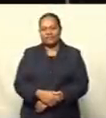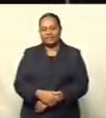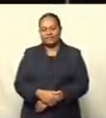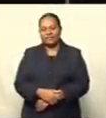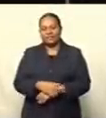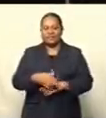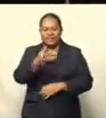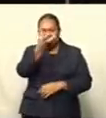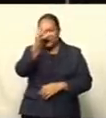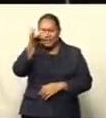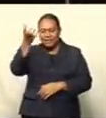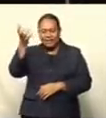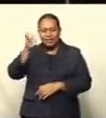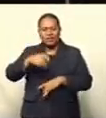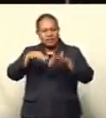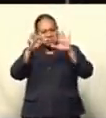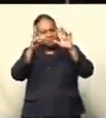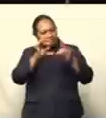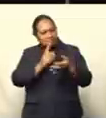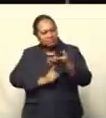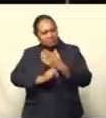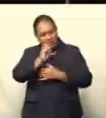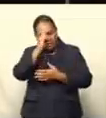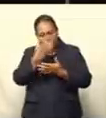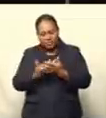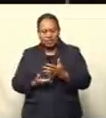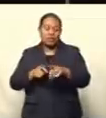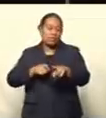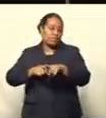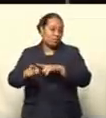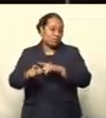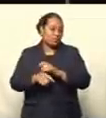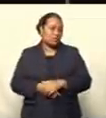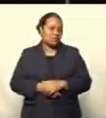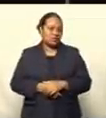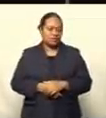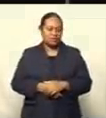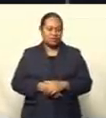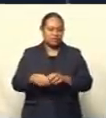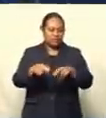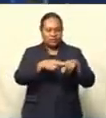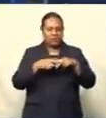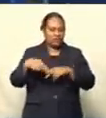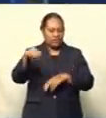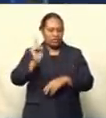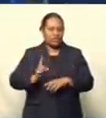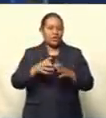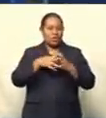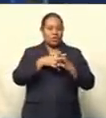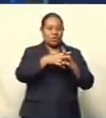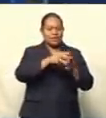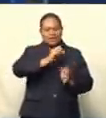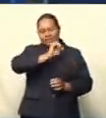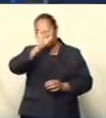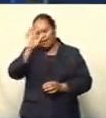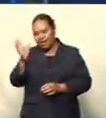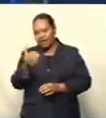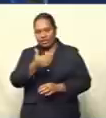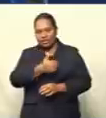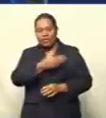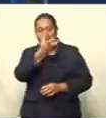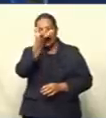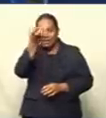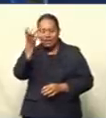Generally cloudy conditions and showers were experienced over most parts of the country today. In the west, fine morning with a